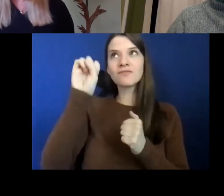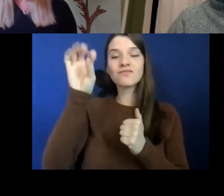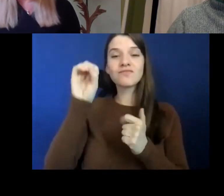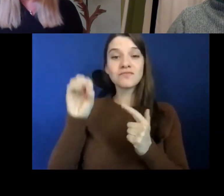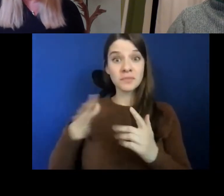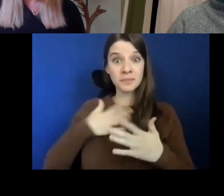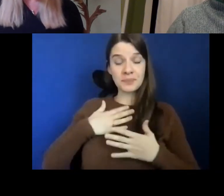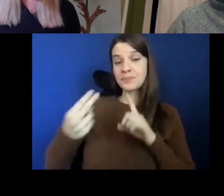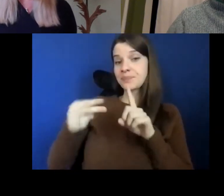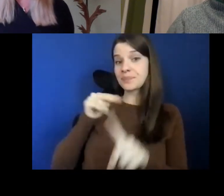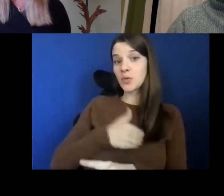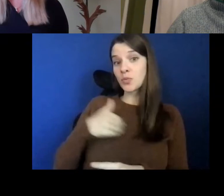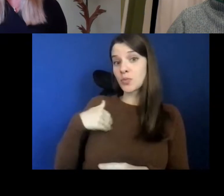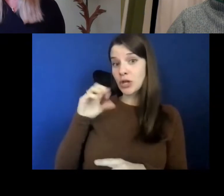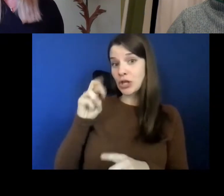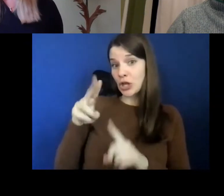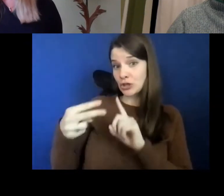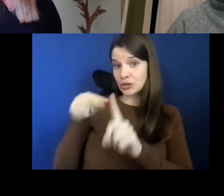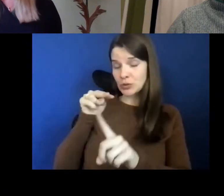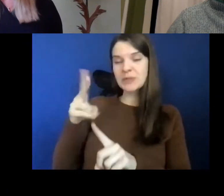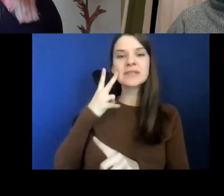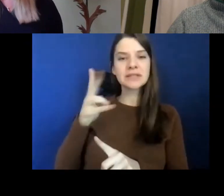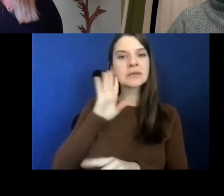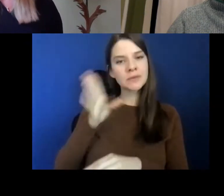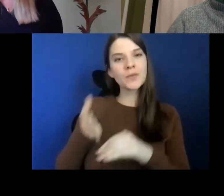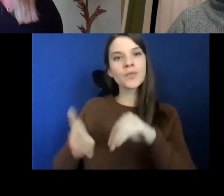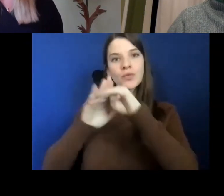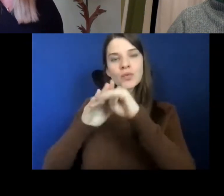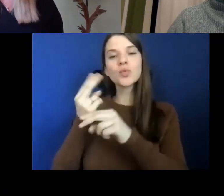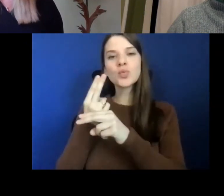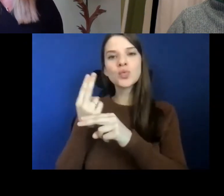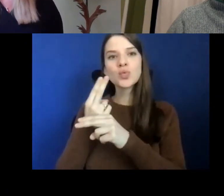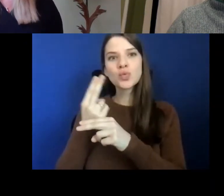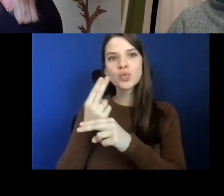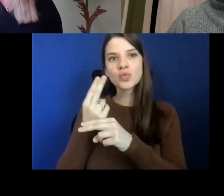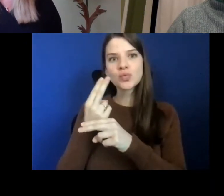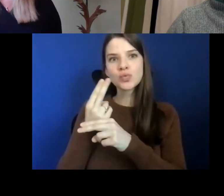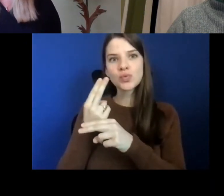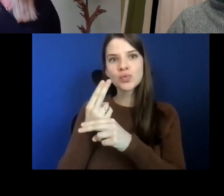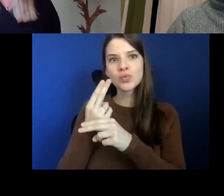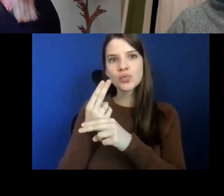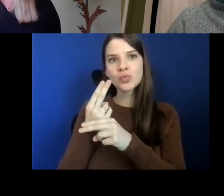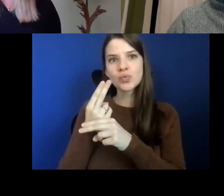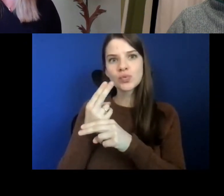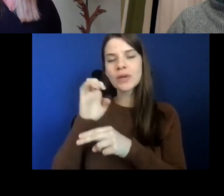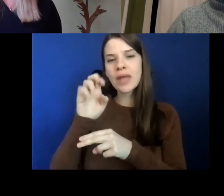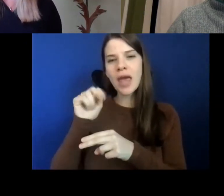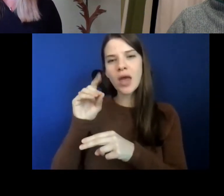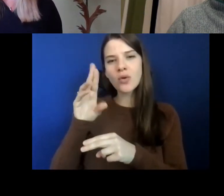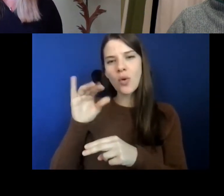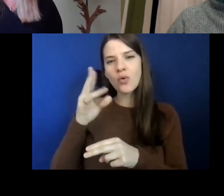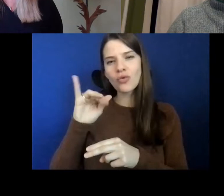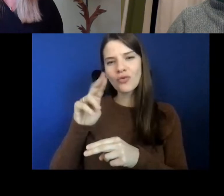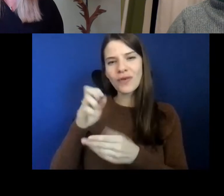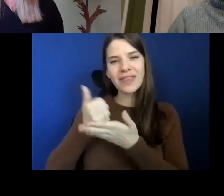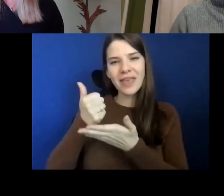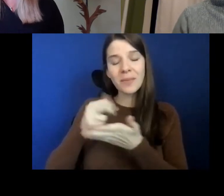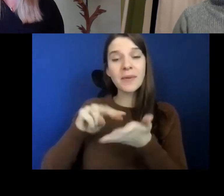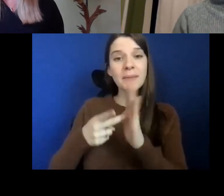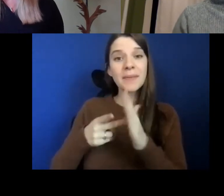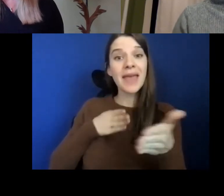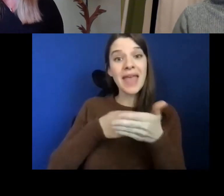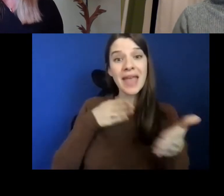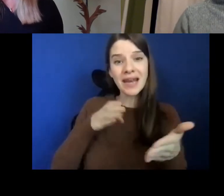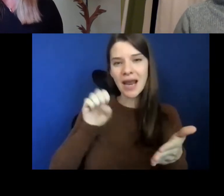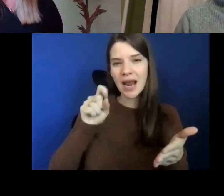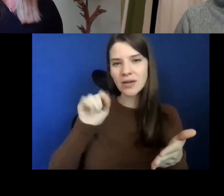breast cancer standpoint, you will see an increase in the use of endocrine therapy, which means doing an